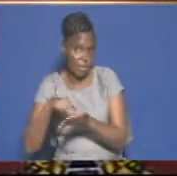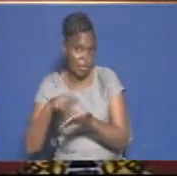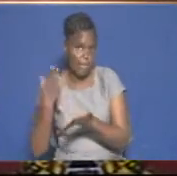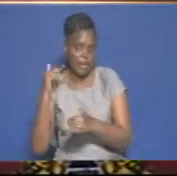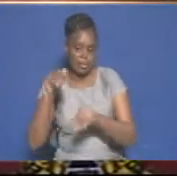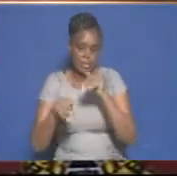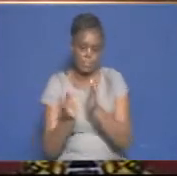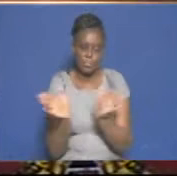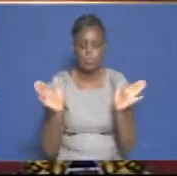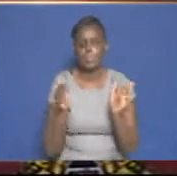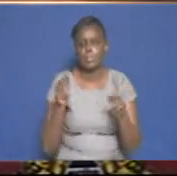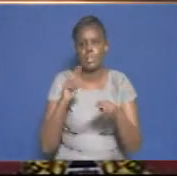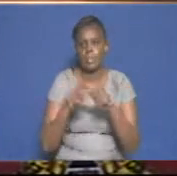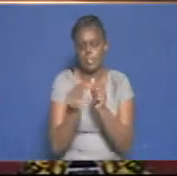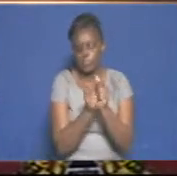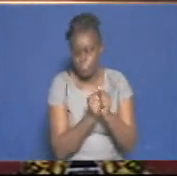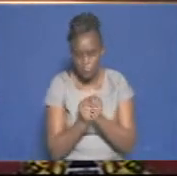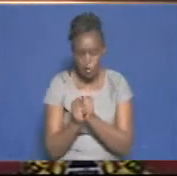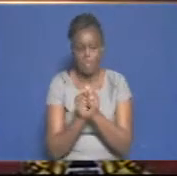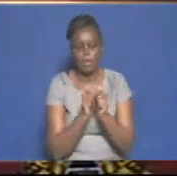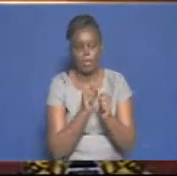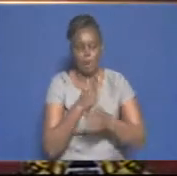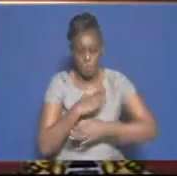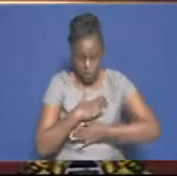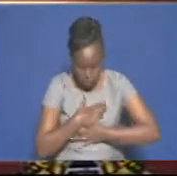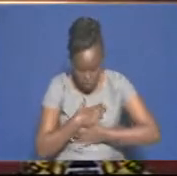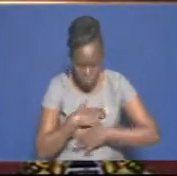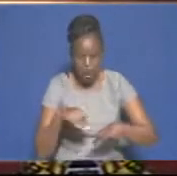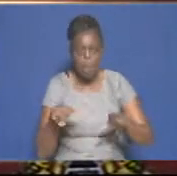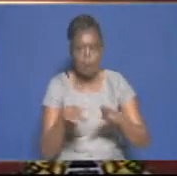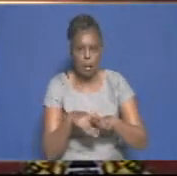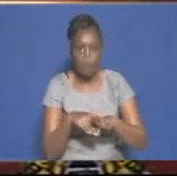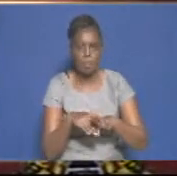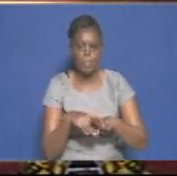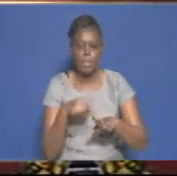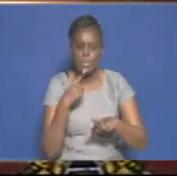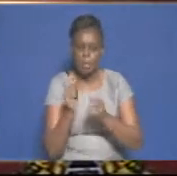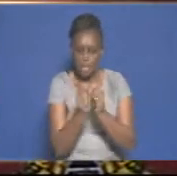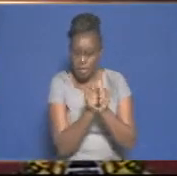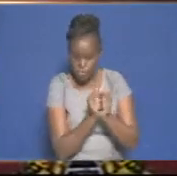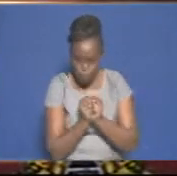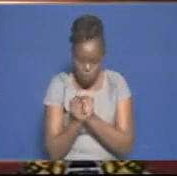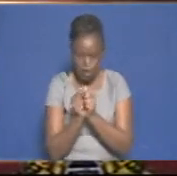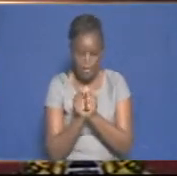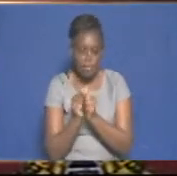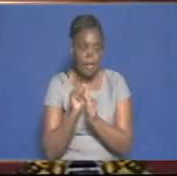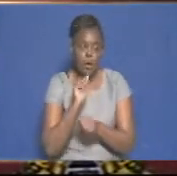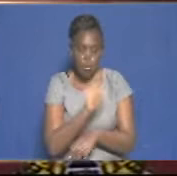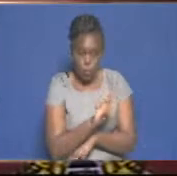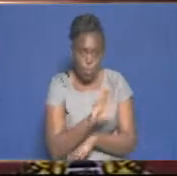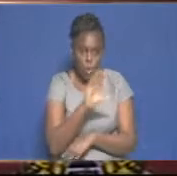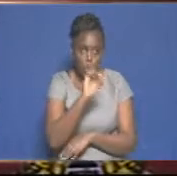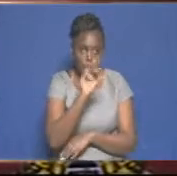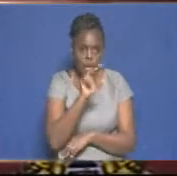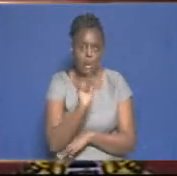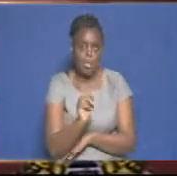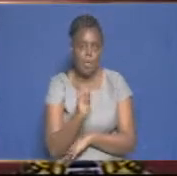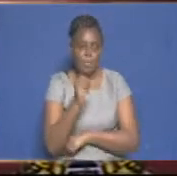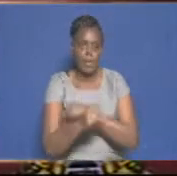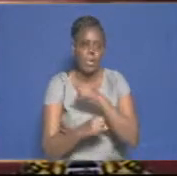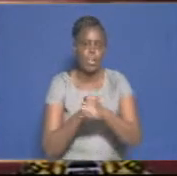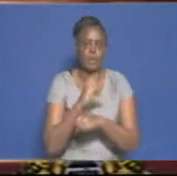I sat with him and I told him, my friend, I have been with you in ODM since 2007. In fact, in